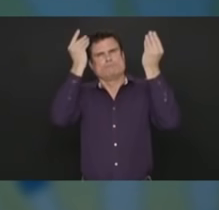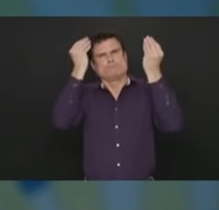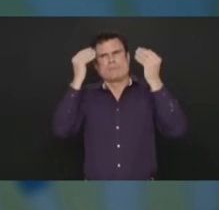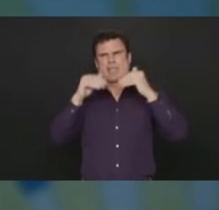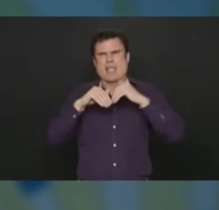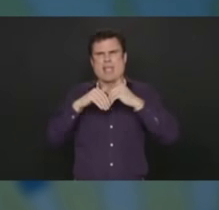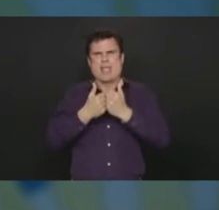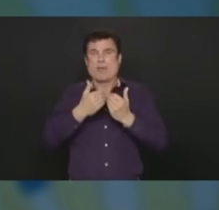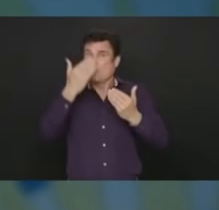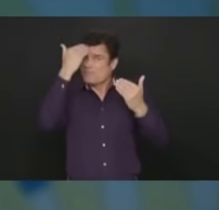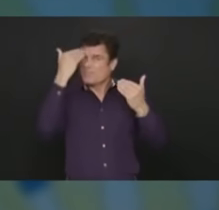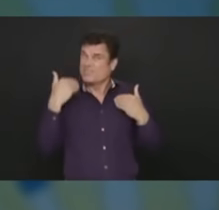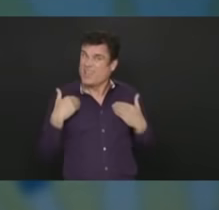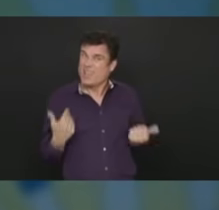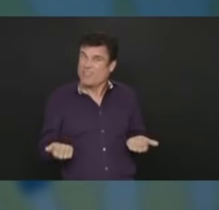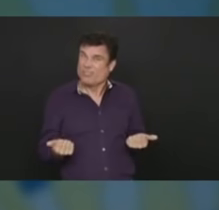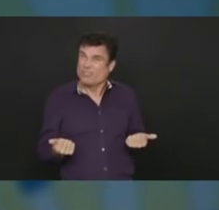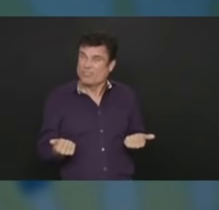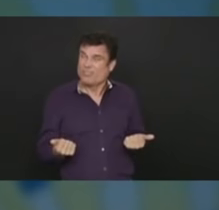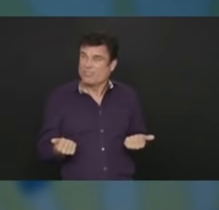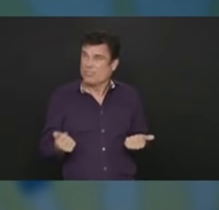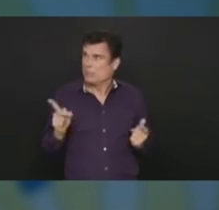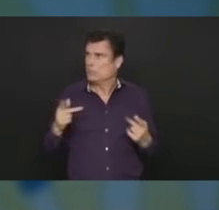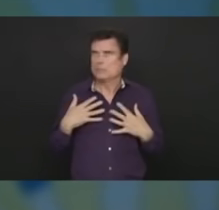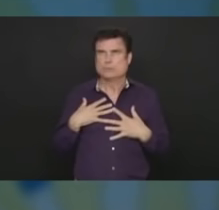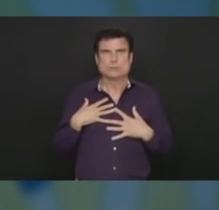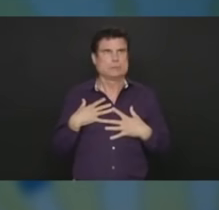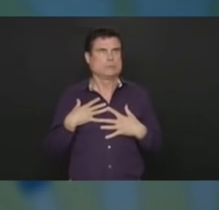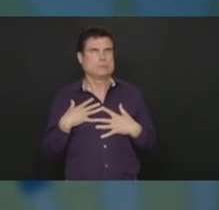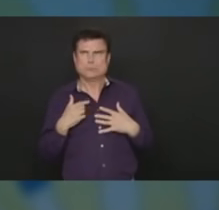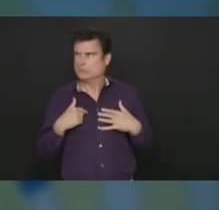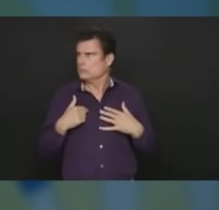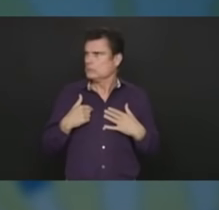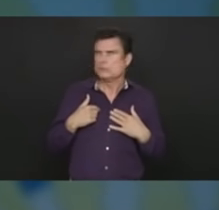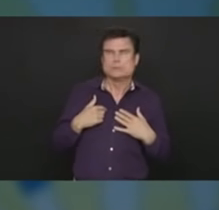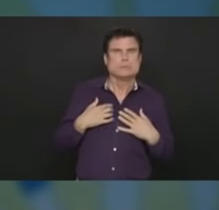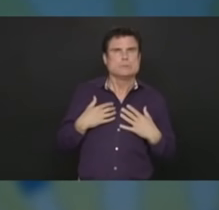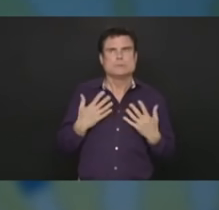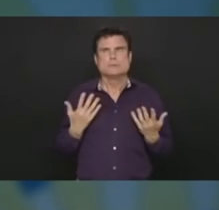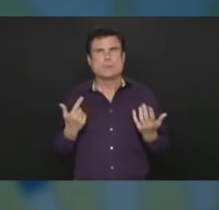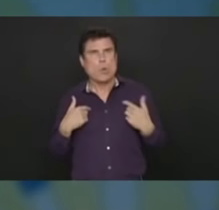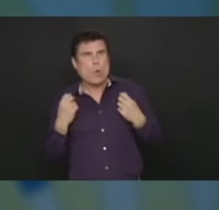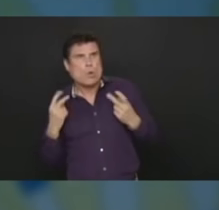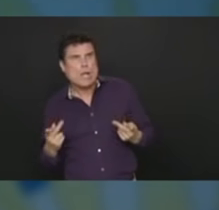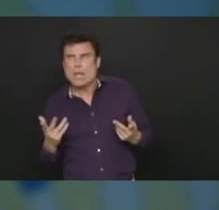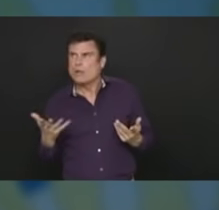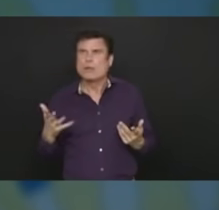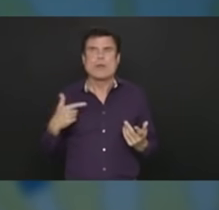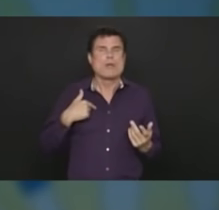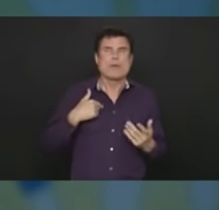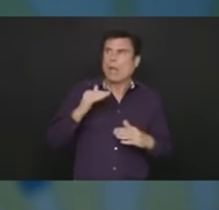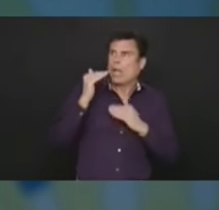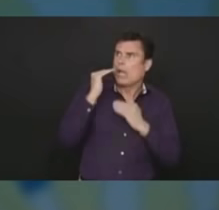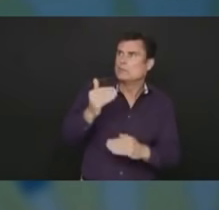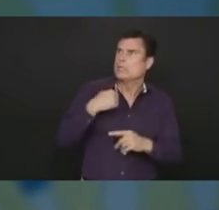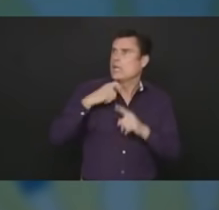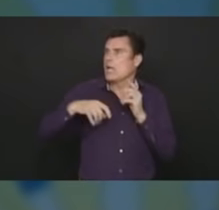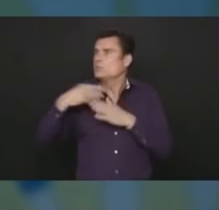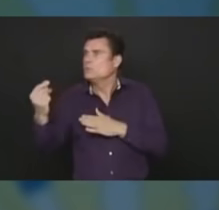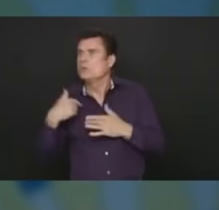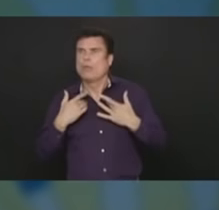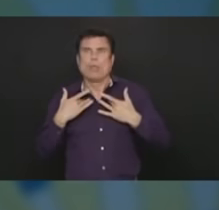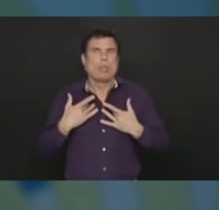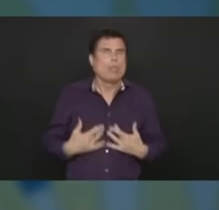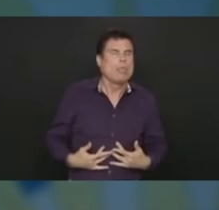need to strengthen our social fabric. It is important for us to have connections, both with our households and our families and our more